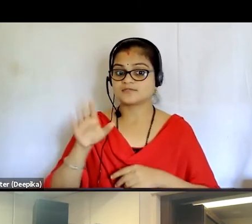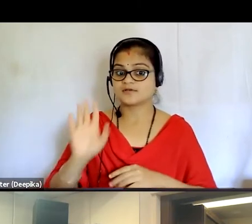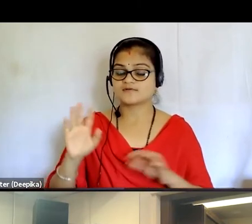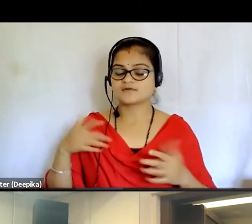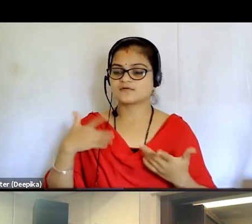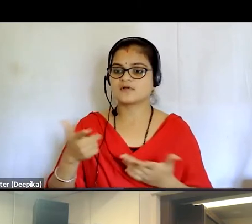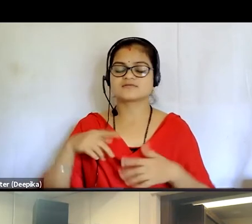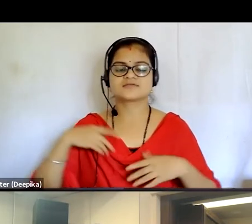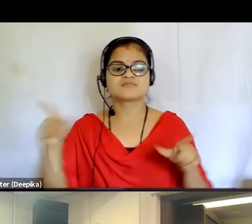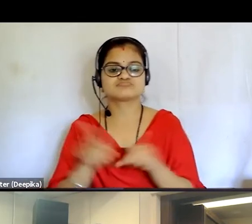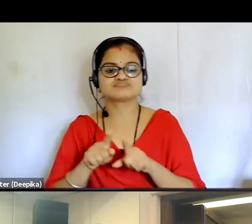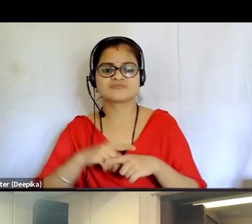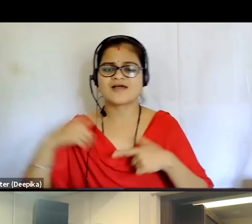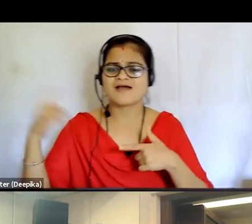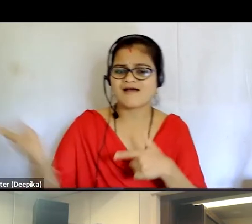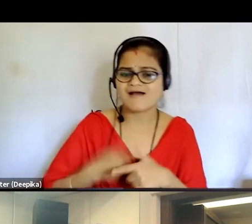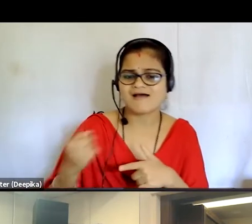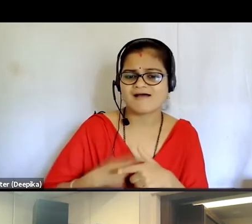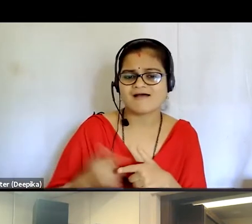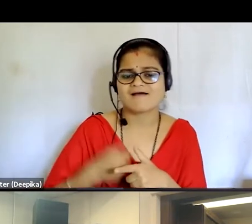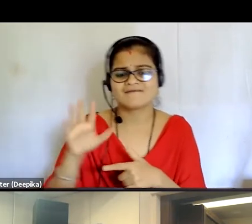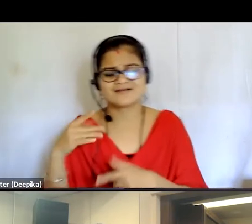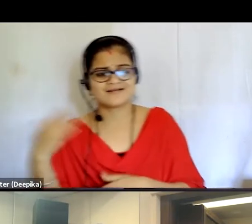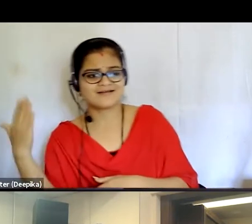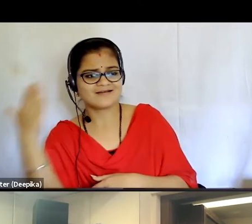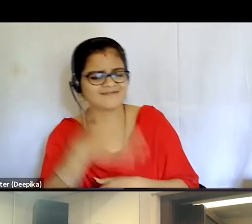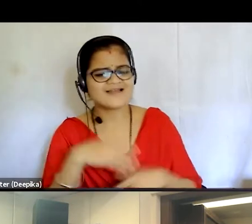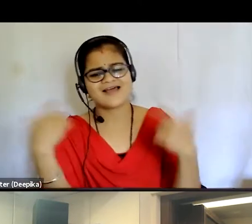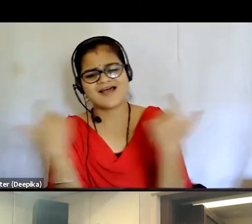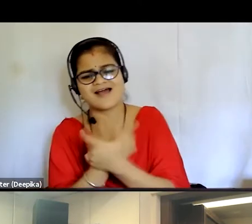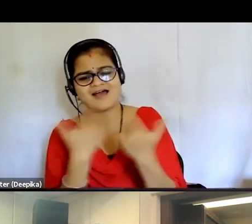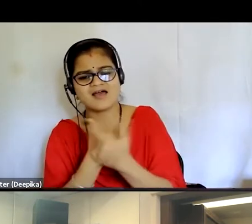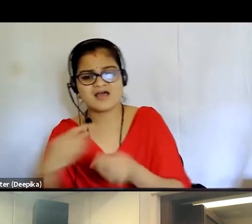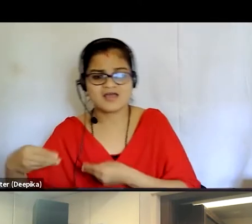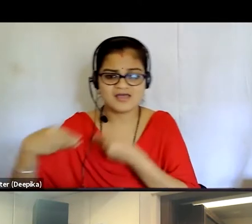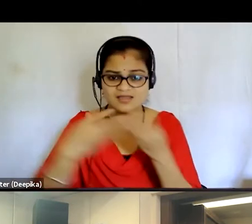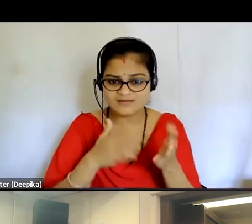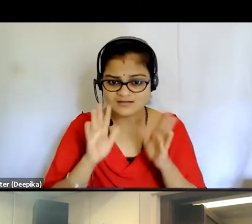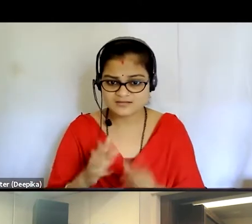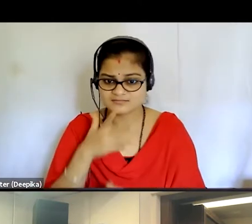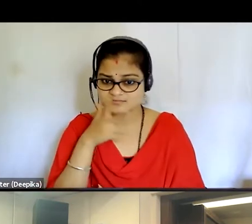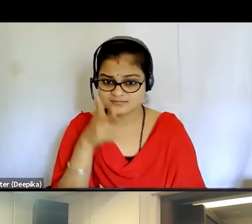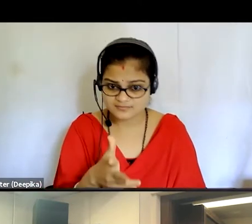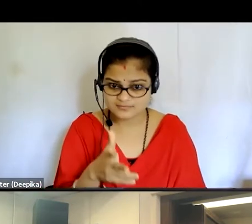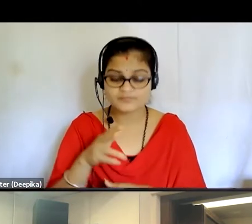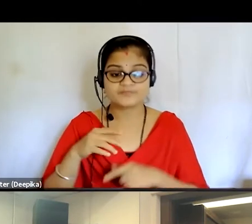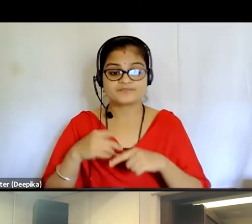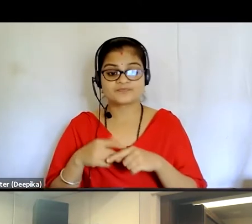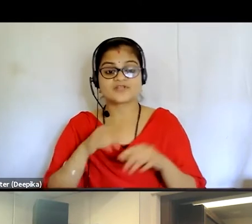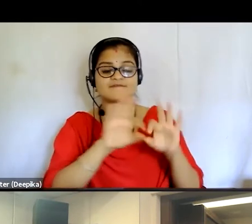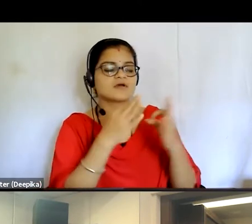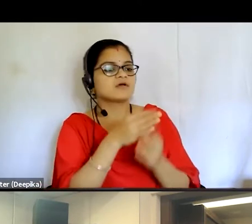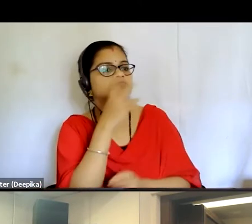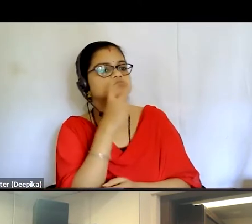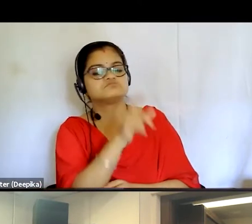he's an entertainer, right? The minute he comes into the room, he makes everybody laugh. Or you would say another family friend. She's so caring.